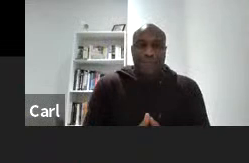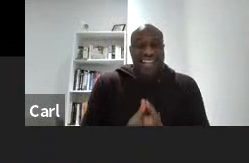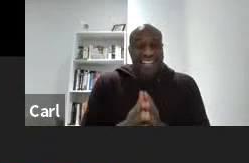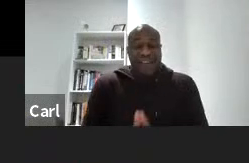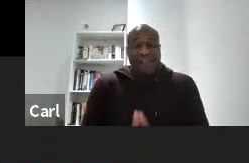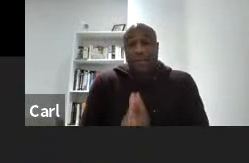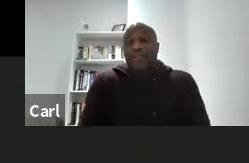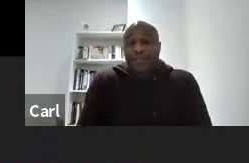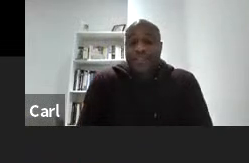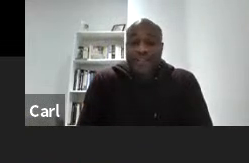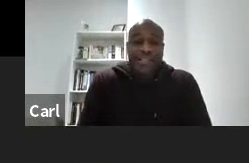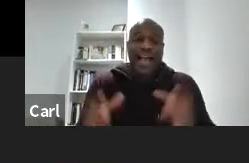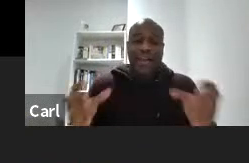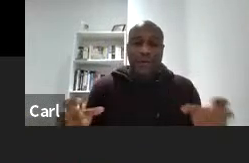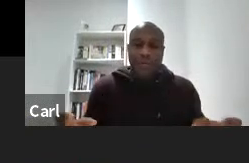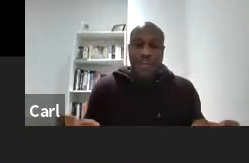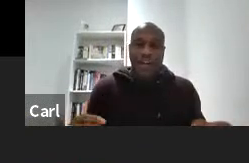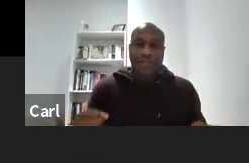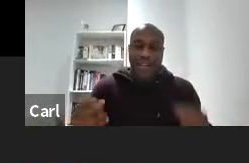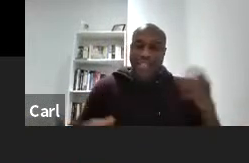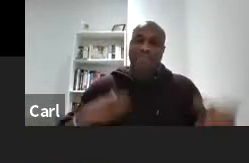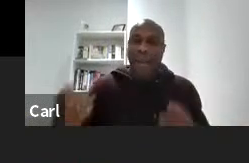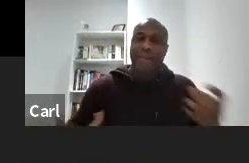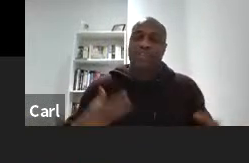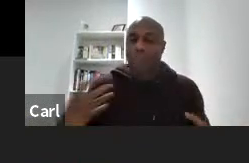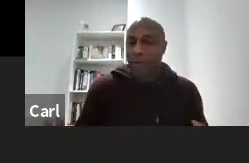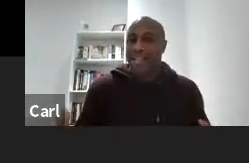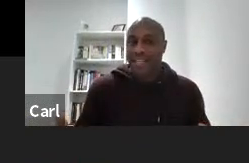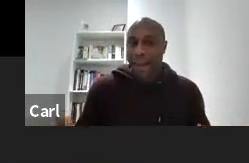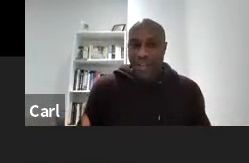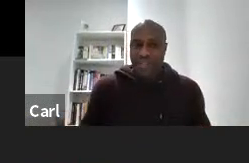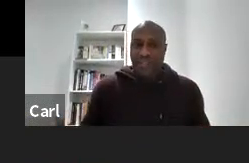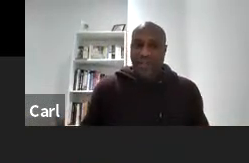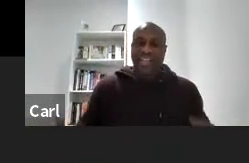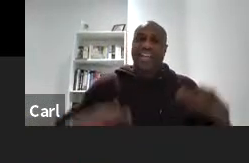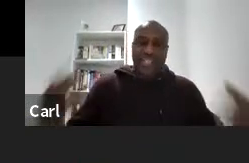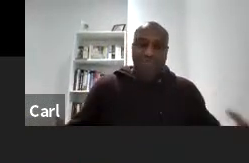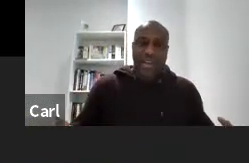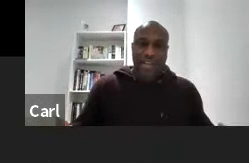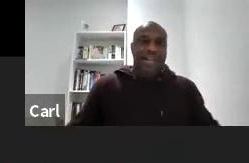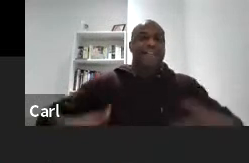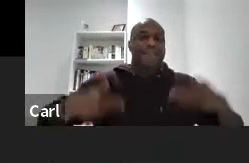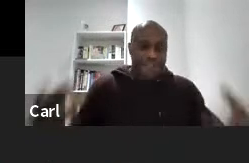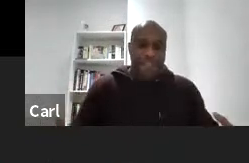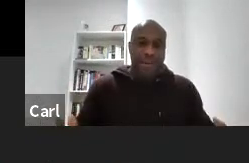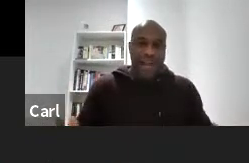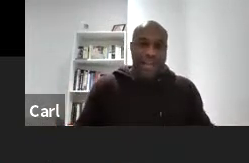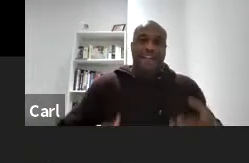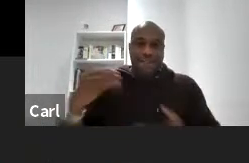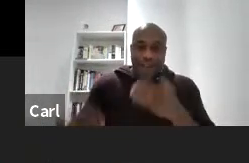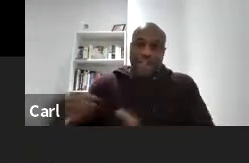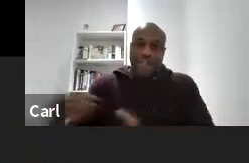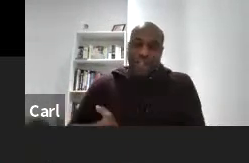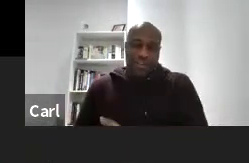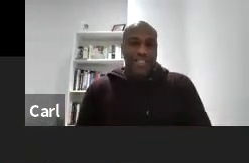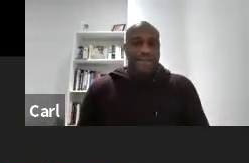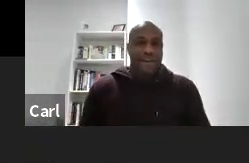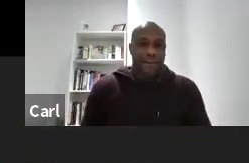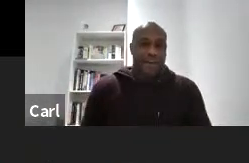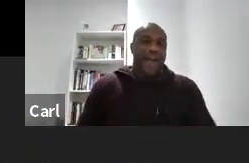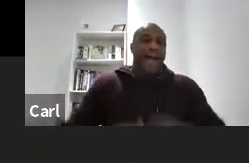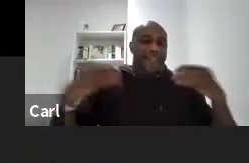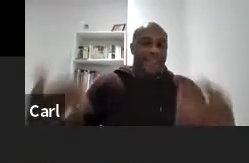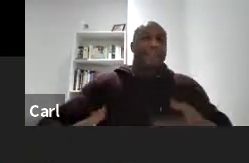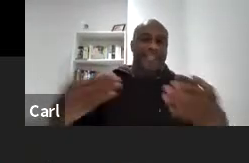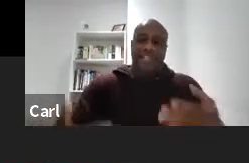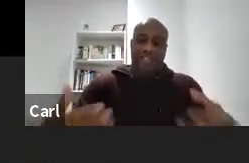to that is having perseverance and also having an experimental mindset so that you can iterate, get feedback, validate your concept